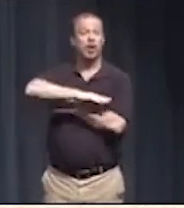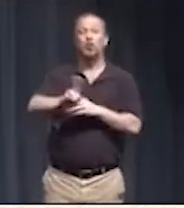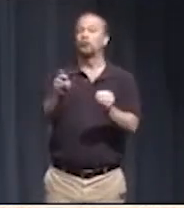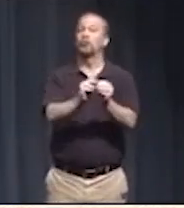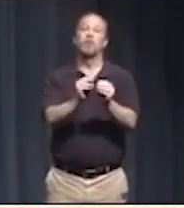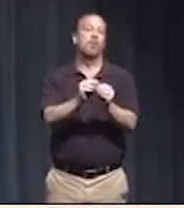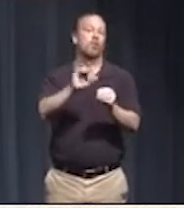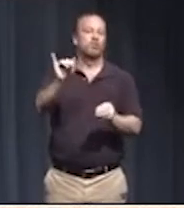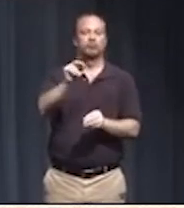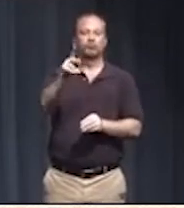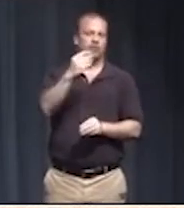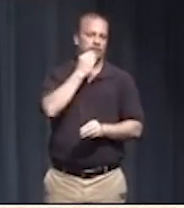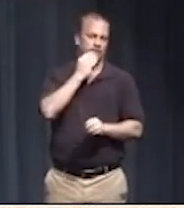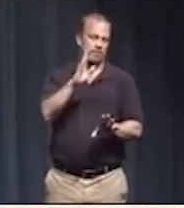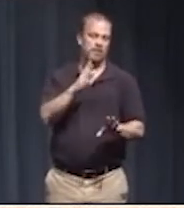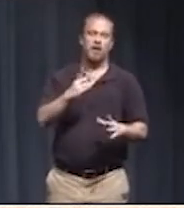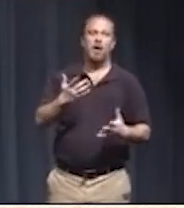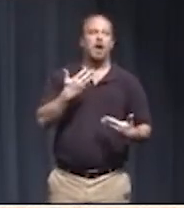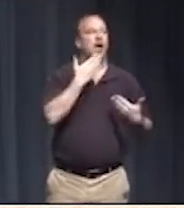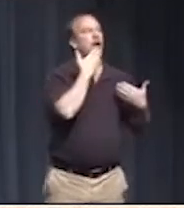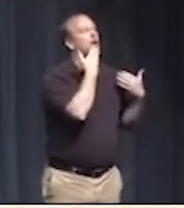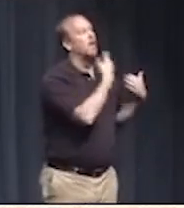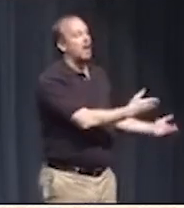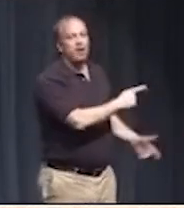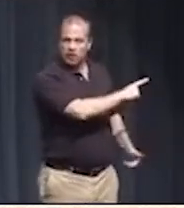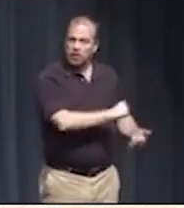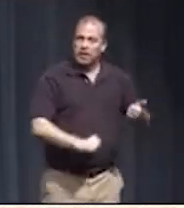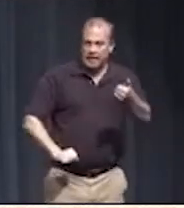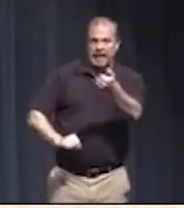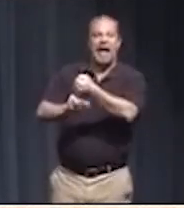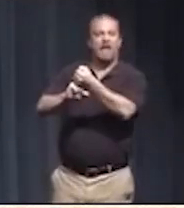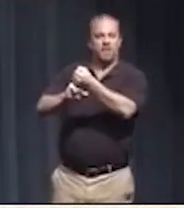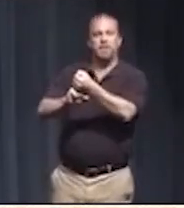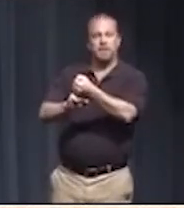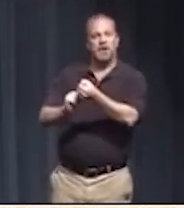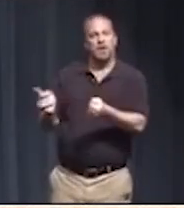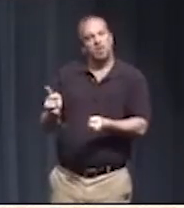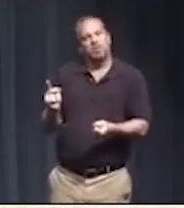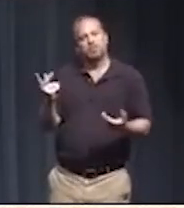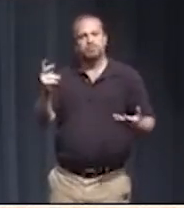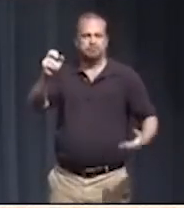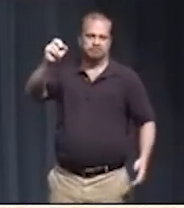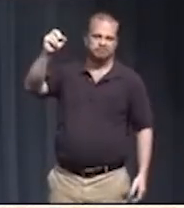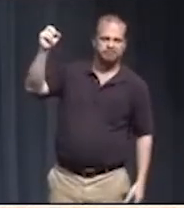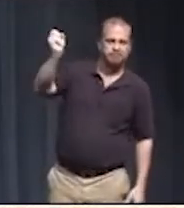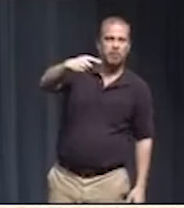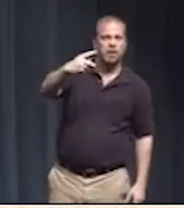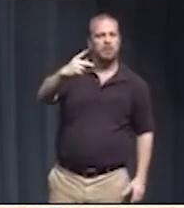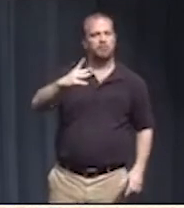thank you, dear. Wonderful. It was affirmation that we were doing okay. And that Ian and I